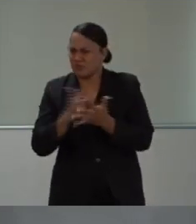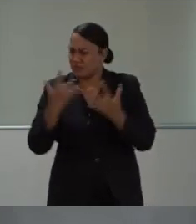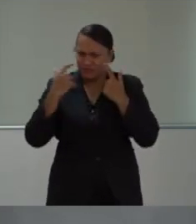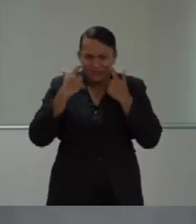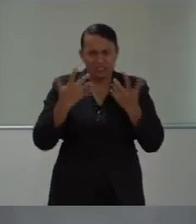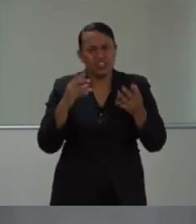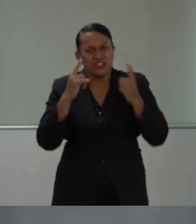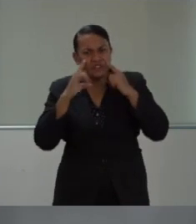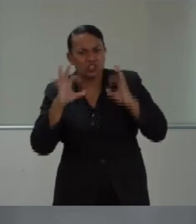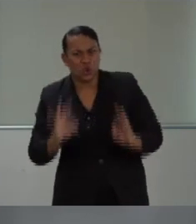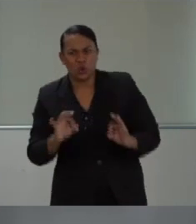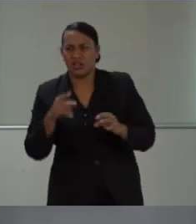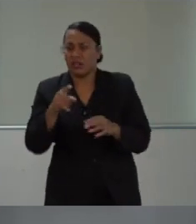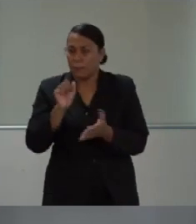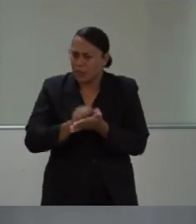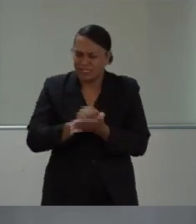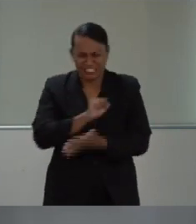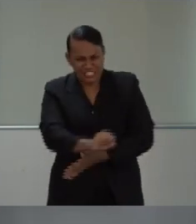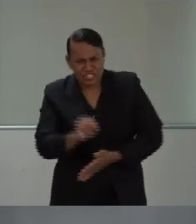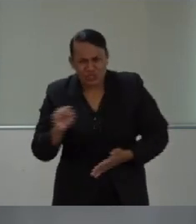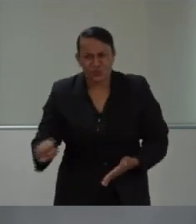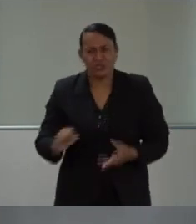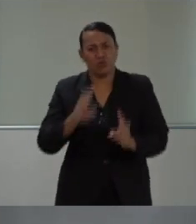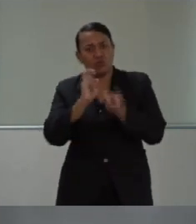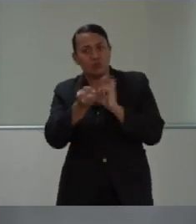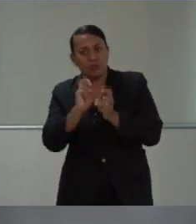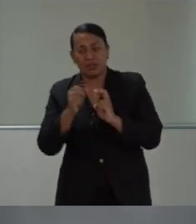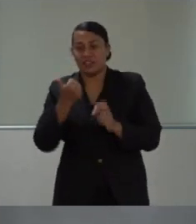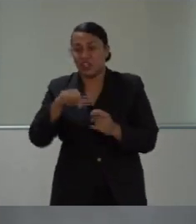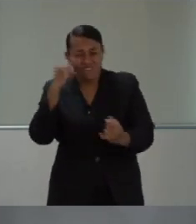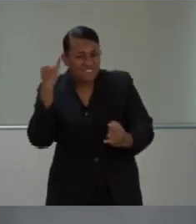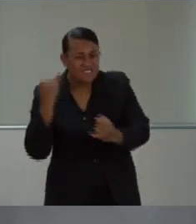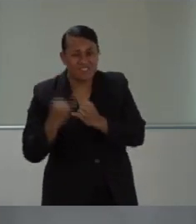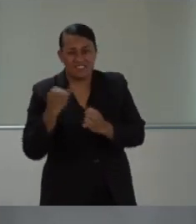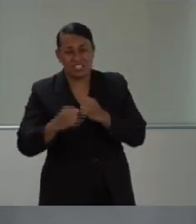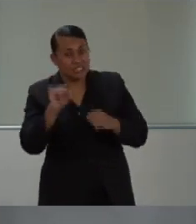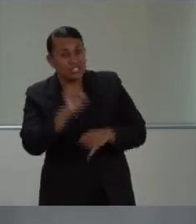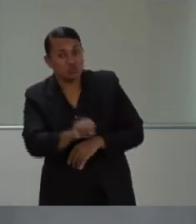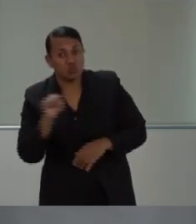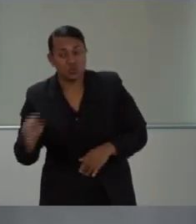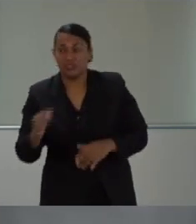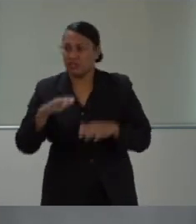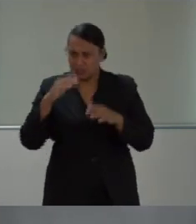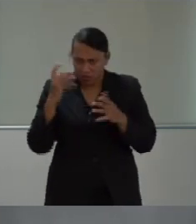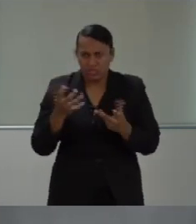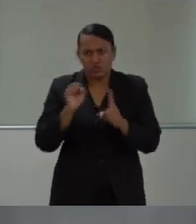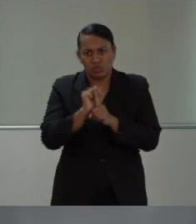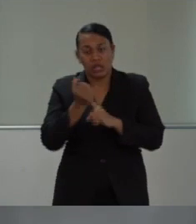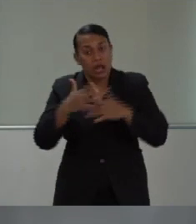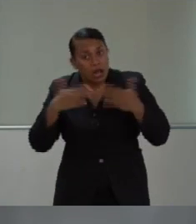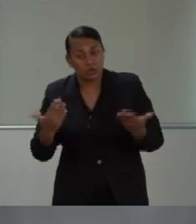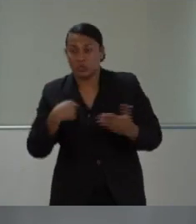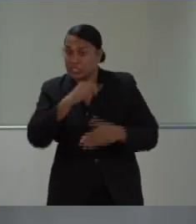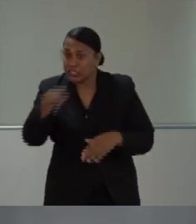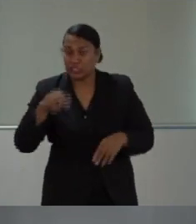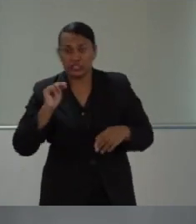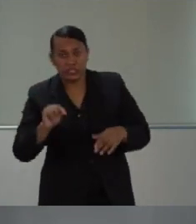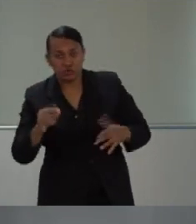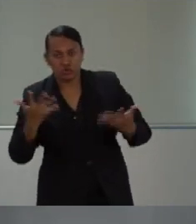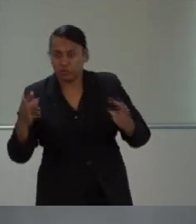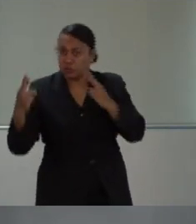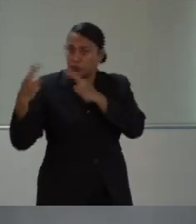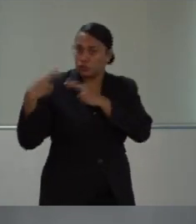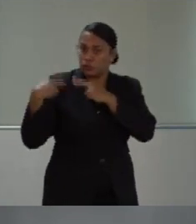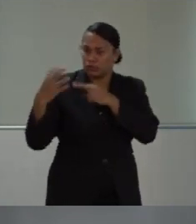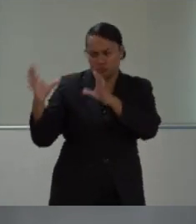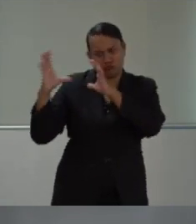very fluid situation, a dynamic situation that's evolving all the time, and we all need to play our part in